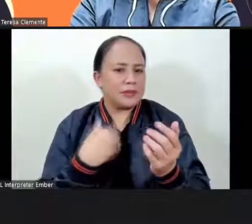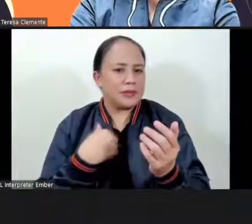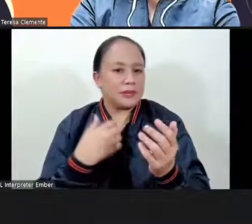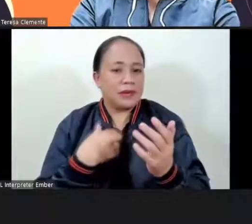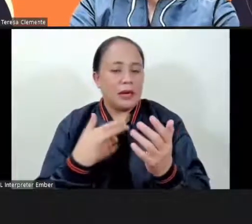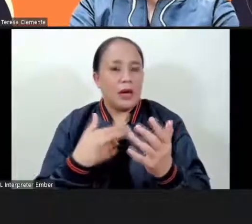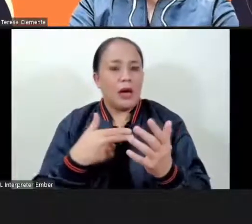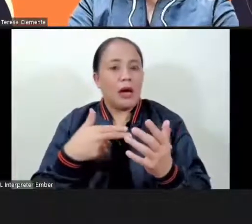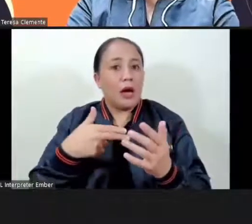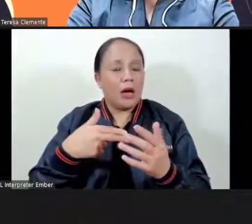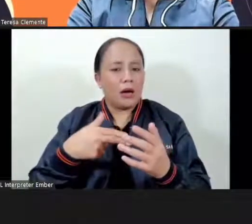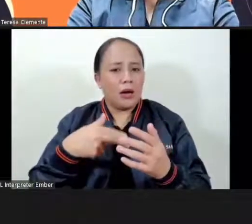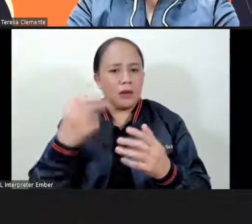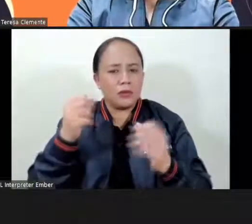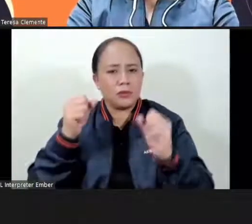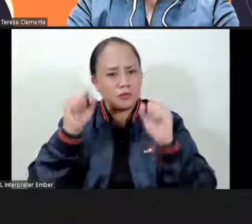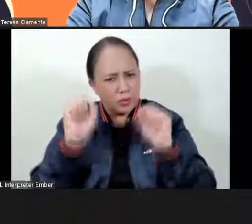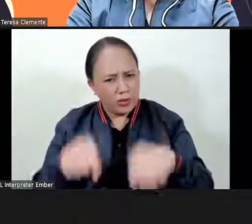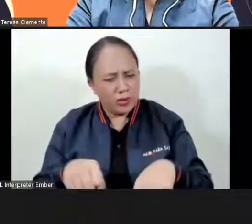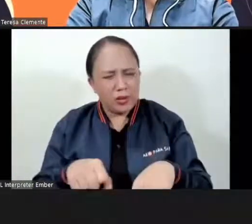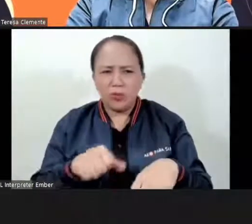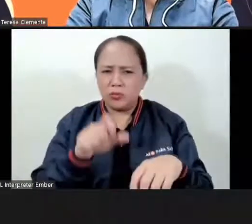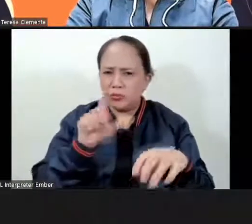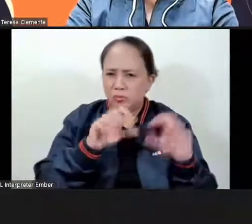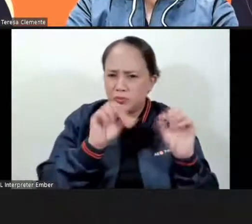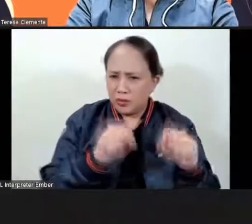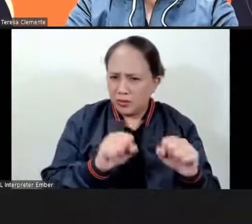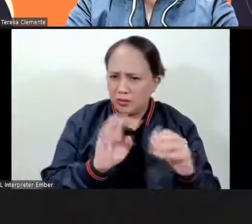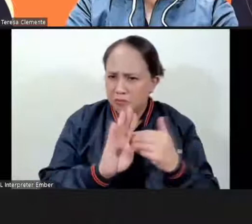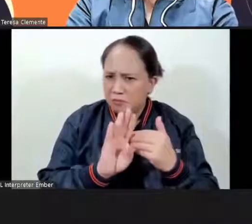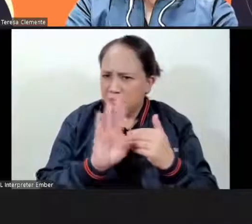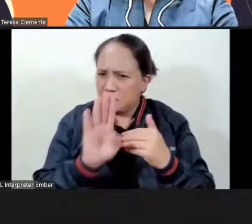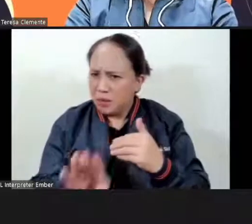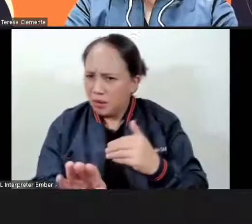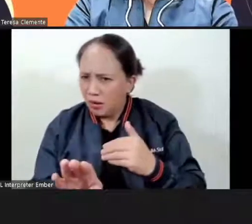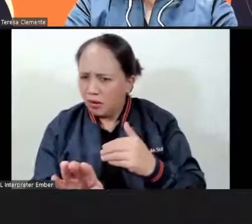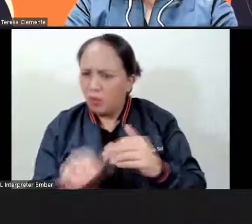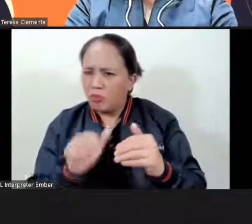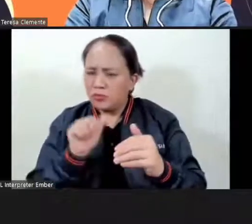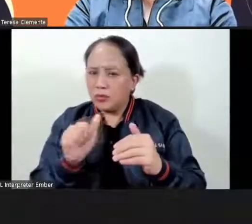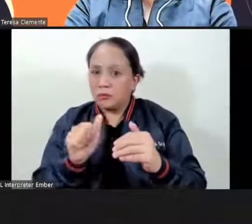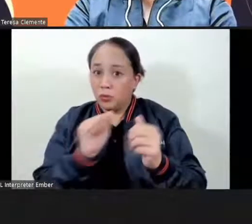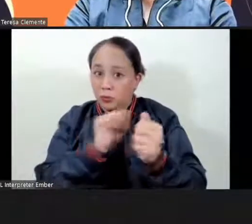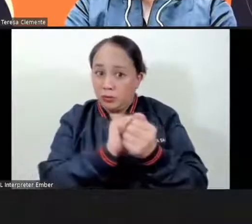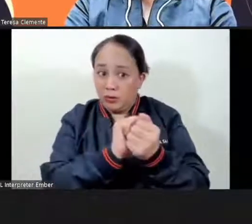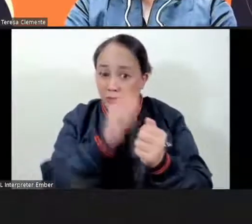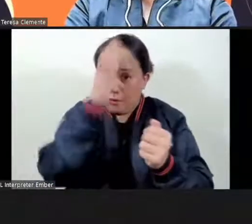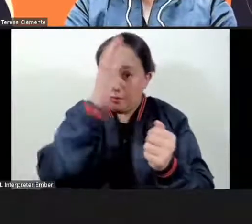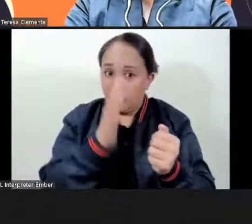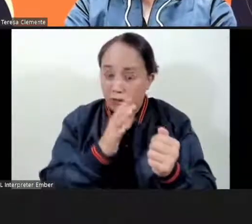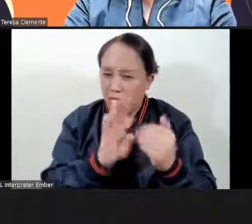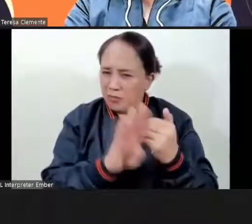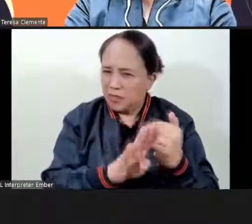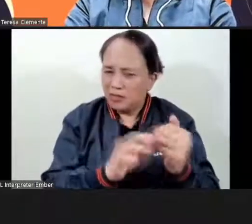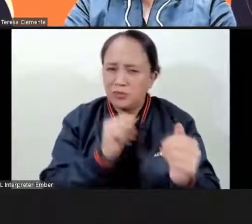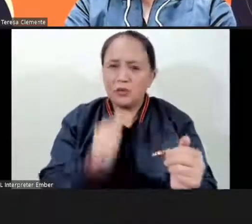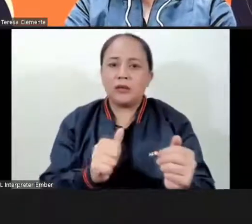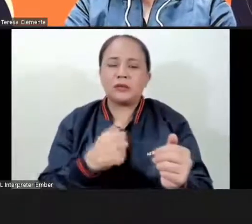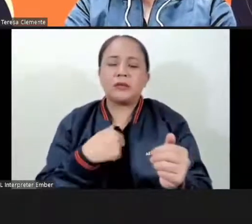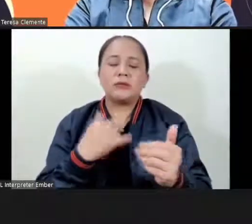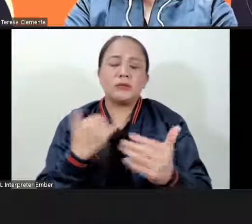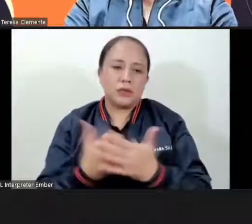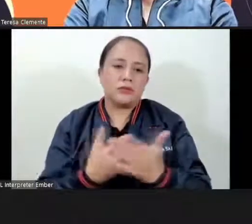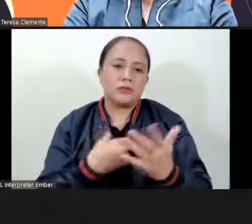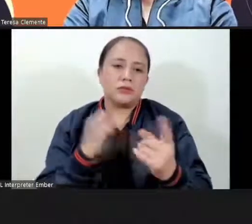probability or low probability, pwede ba itong ibalik o hindi sa parents, yun yung dapat niyang ma-measure, yung tool na yun.